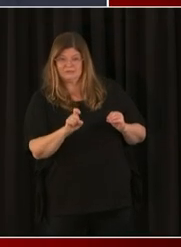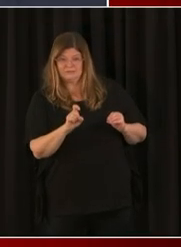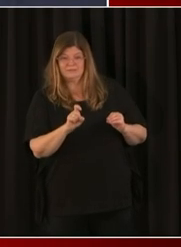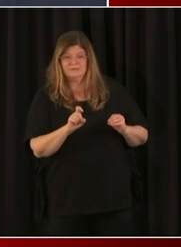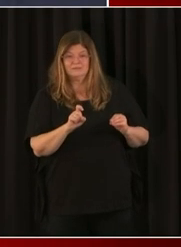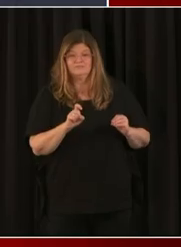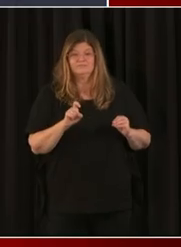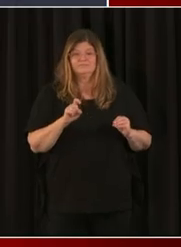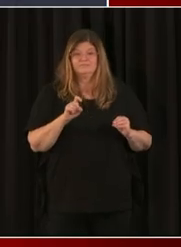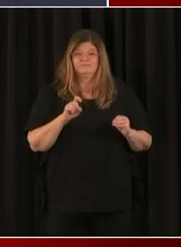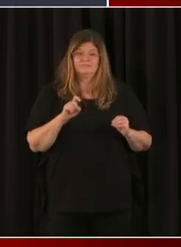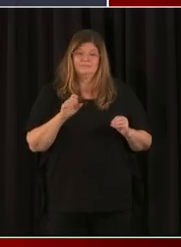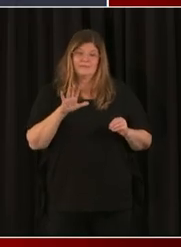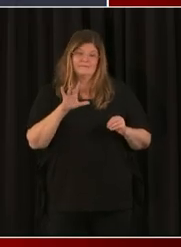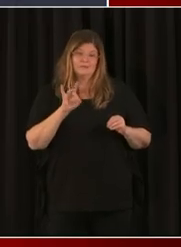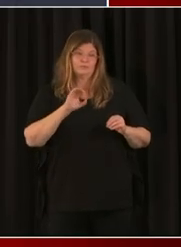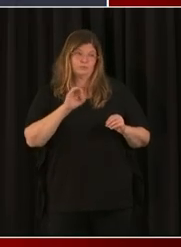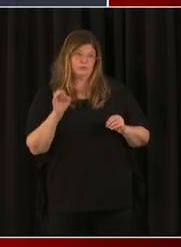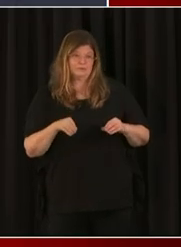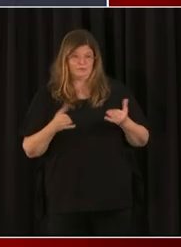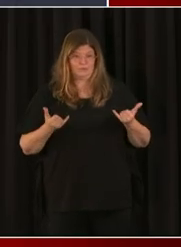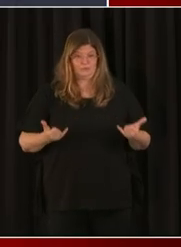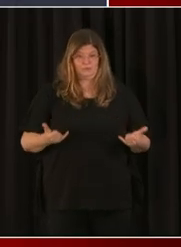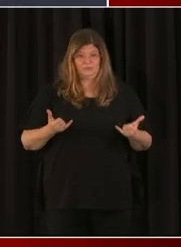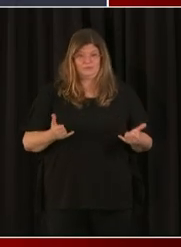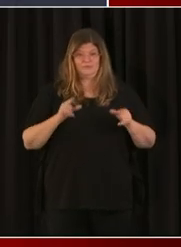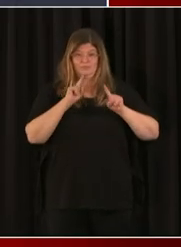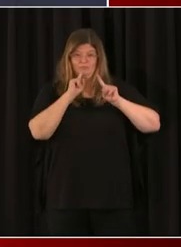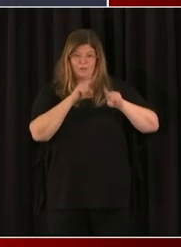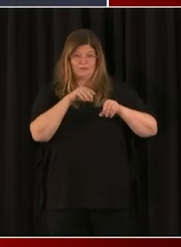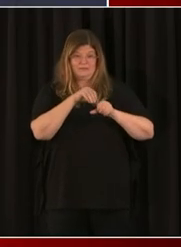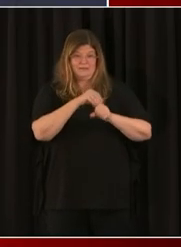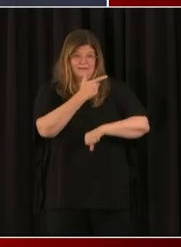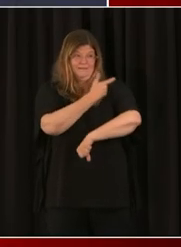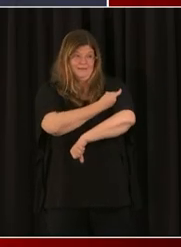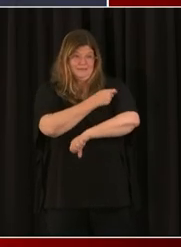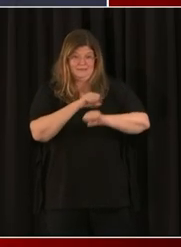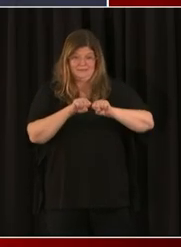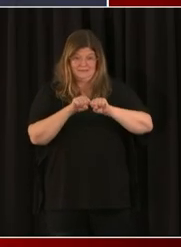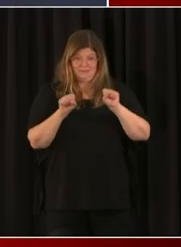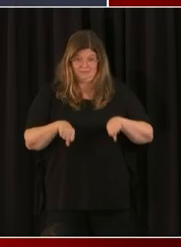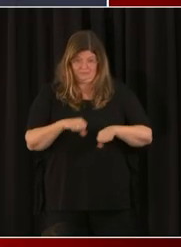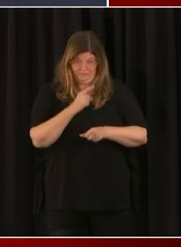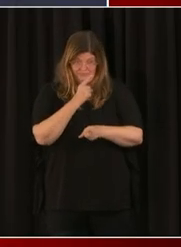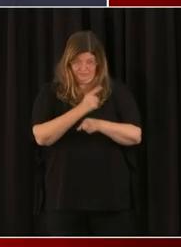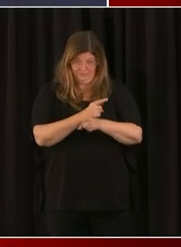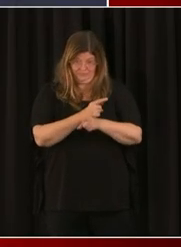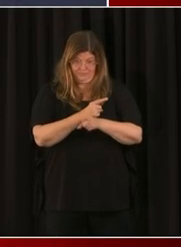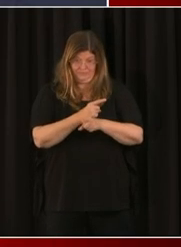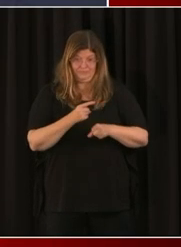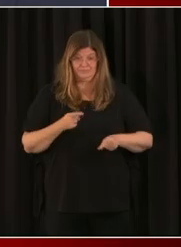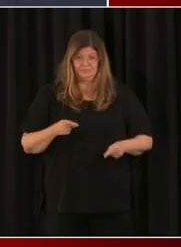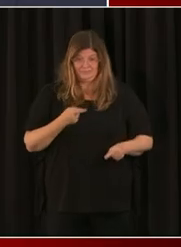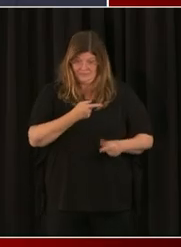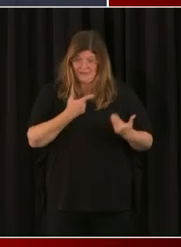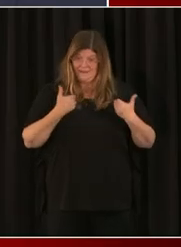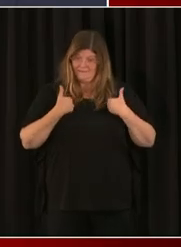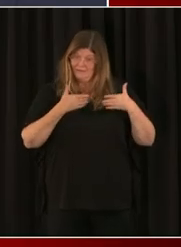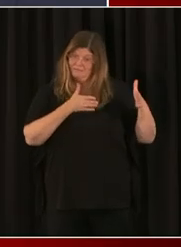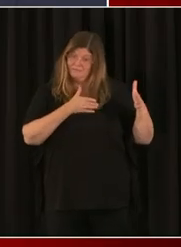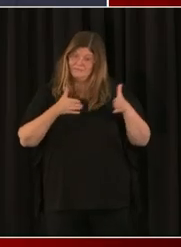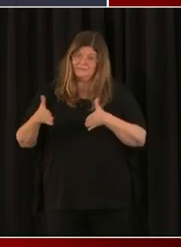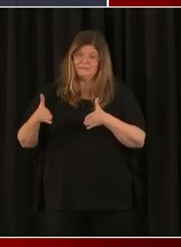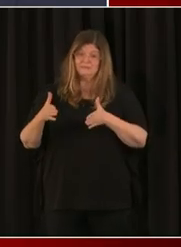That 58% that's currently reporting in the vaccine system, how much they're distributing the vaccine, do you have plans